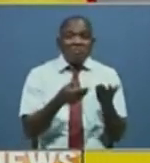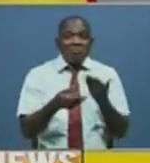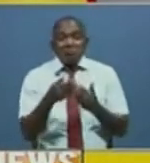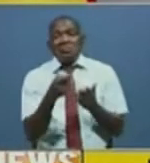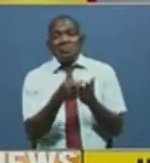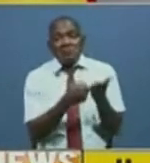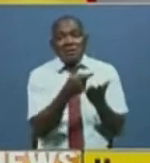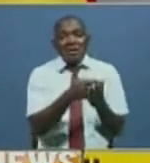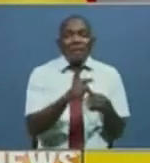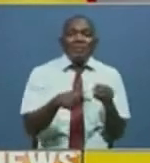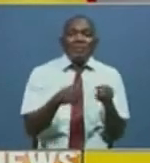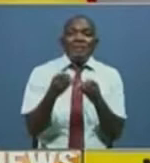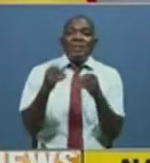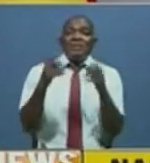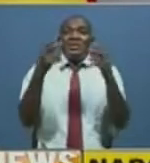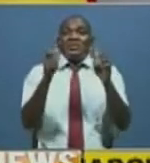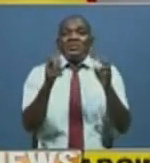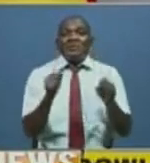as